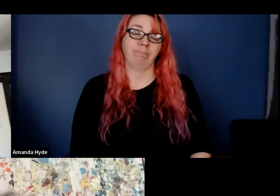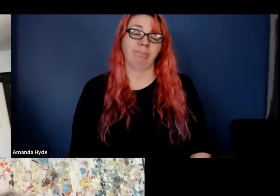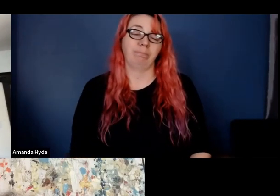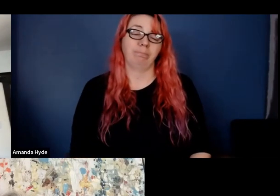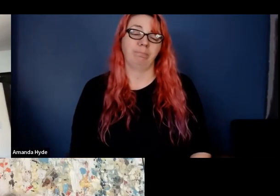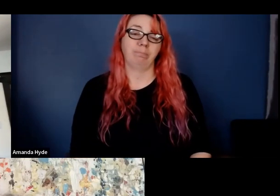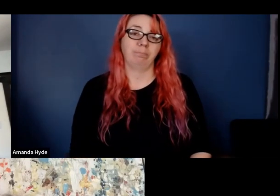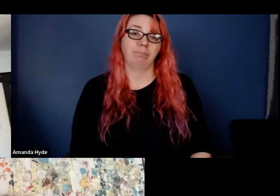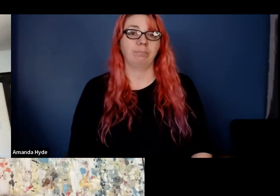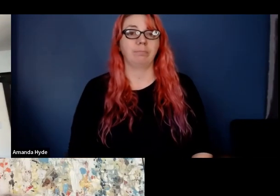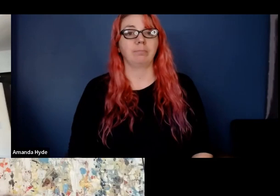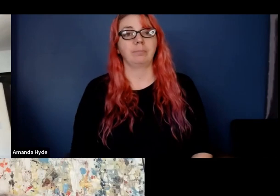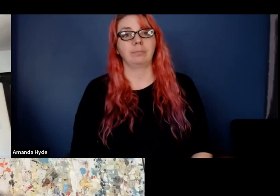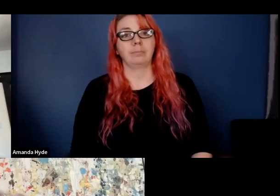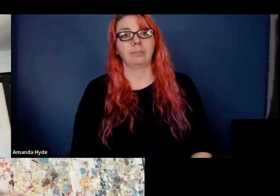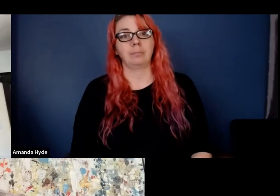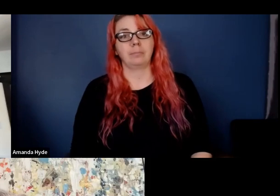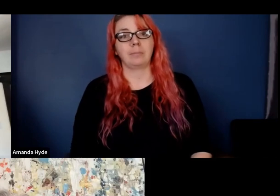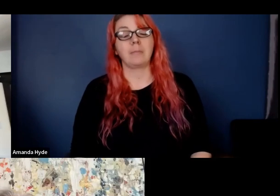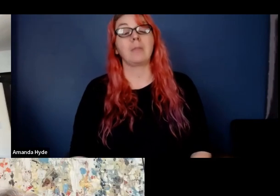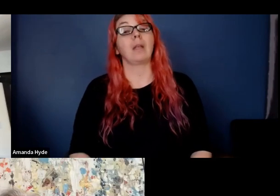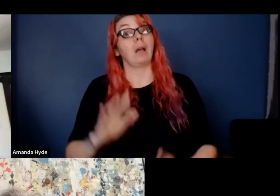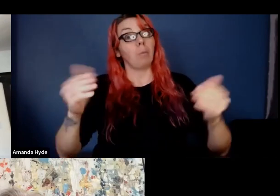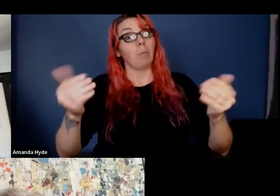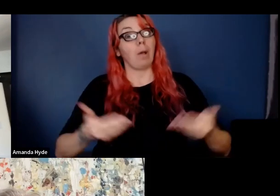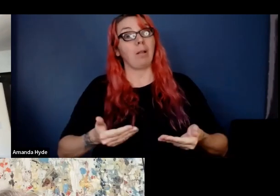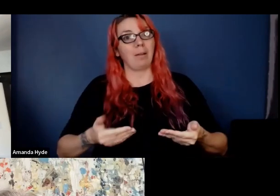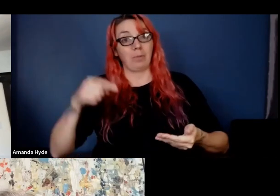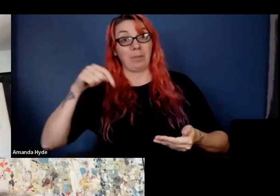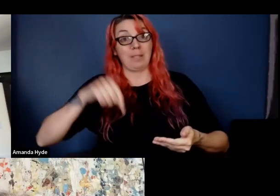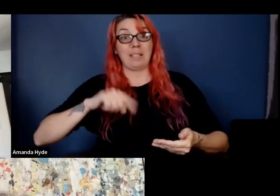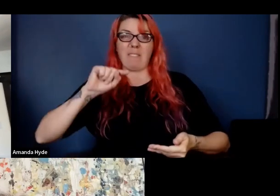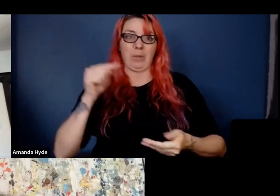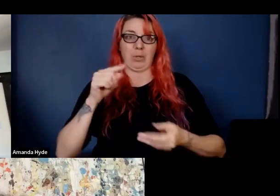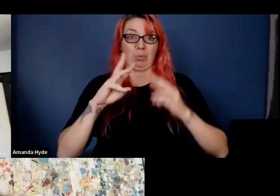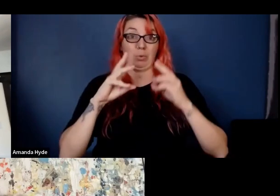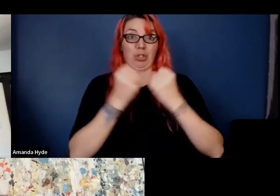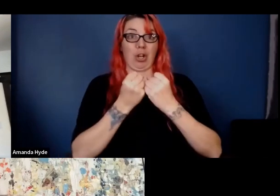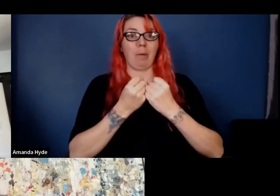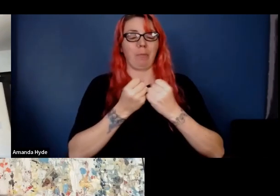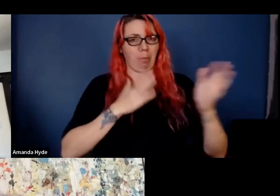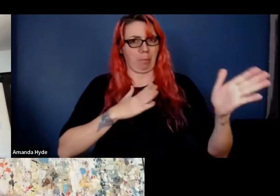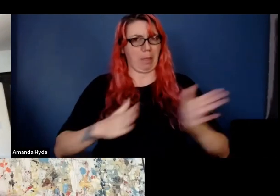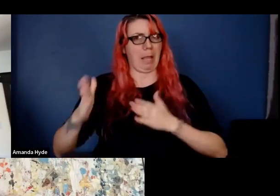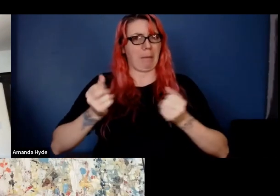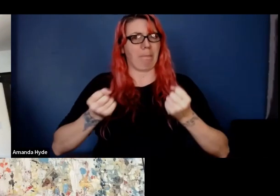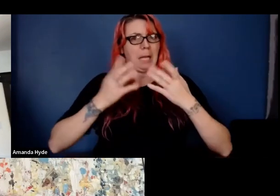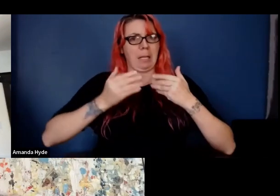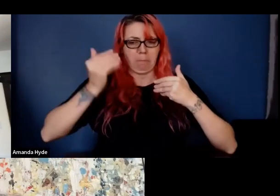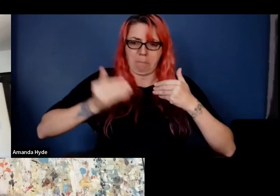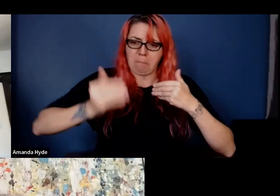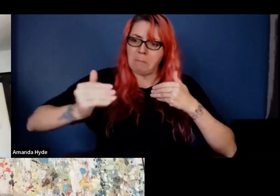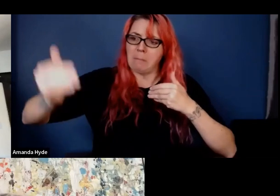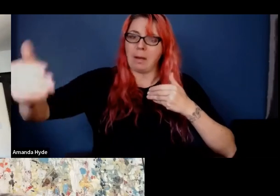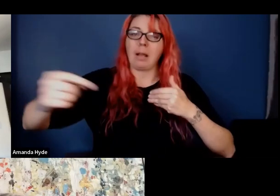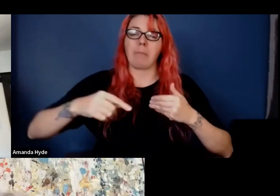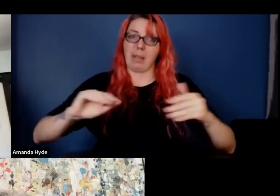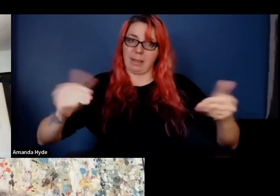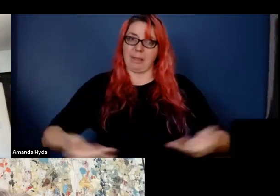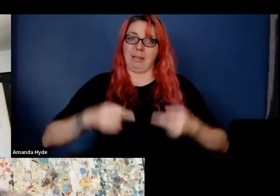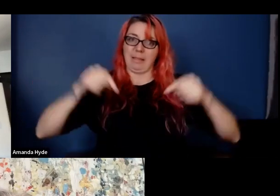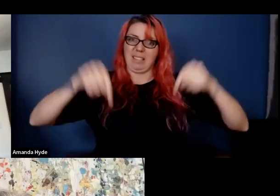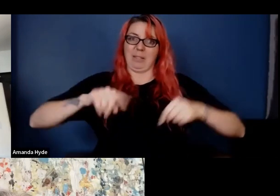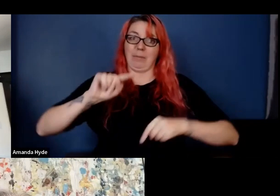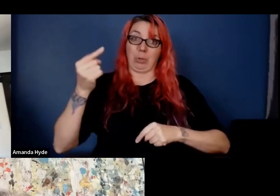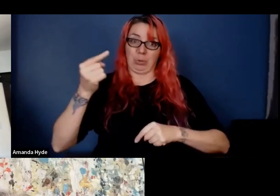this first in a whole series of workshops and forums on topics of great importance to the